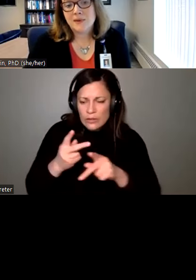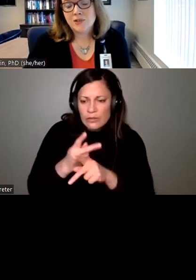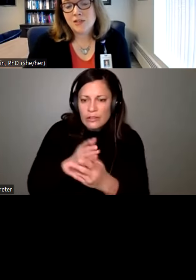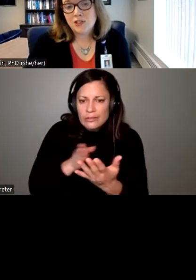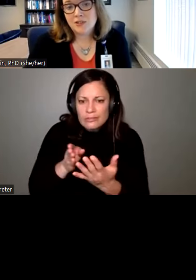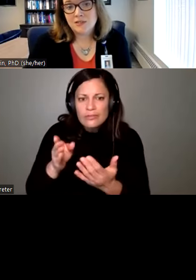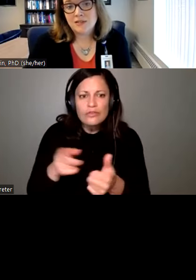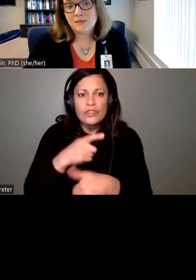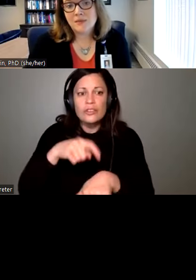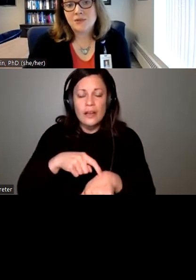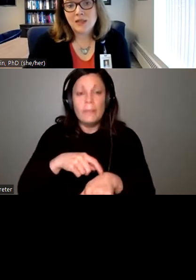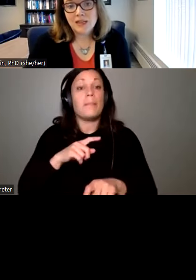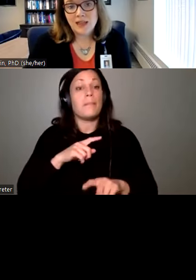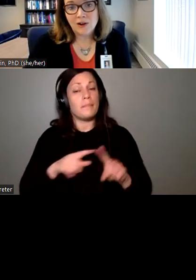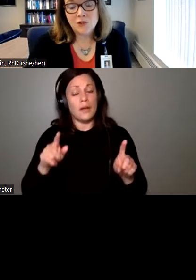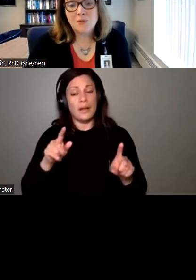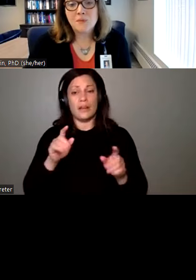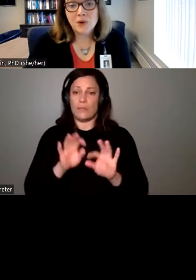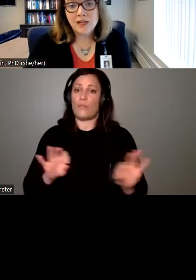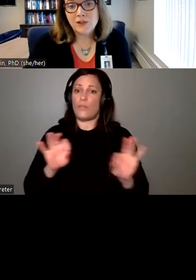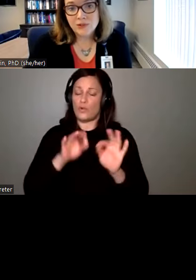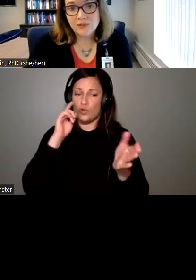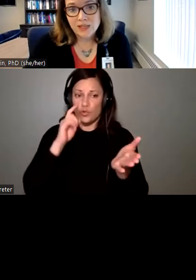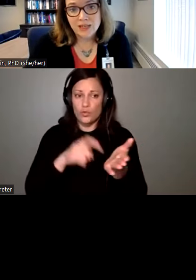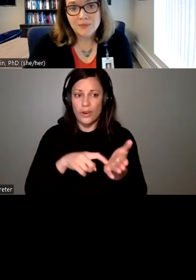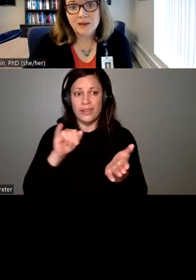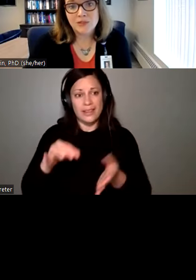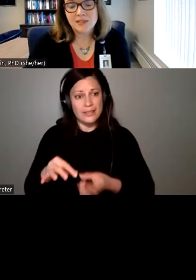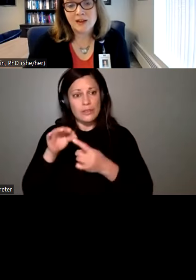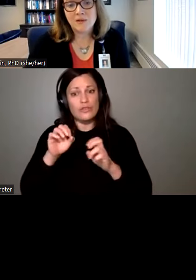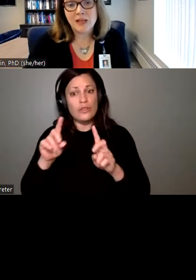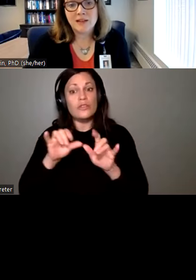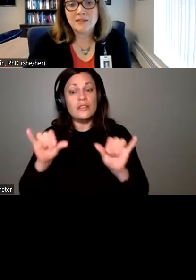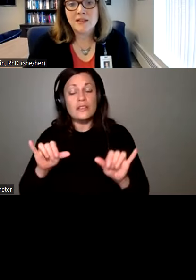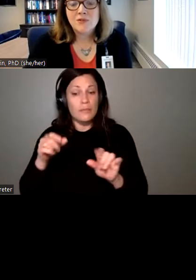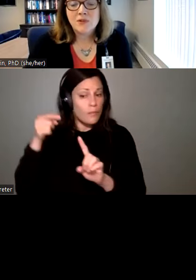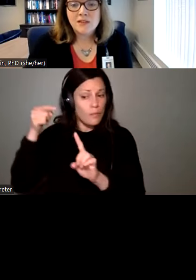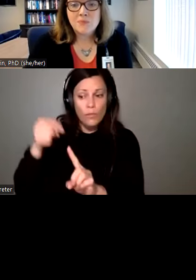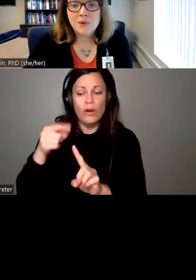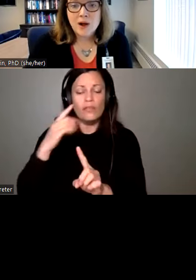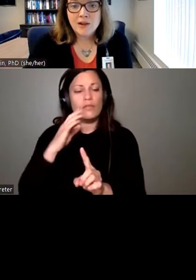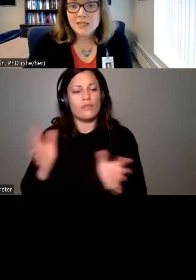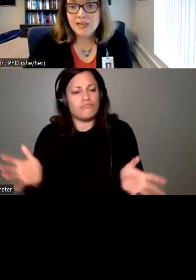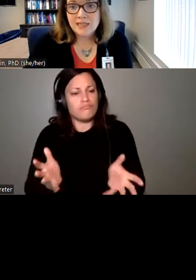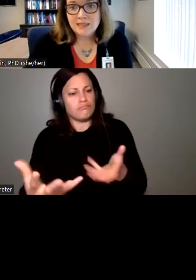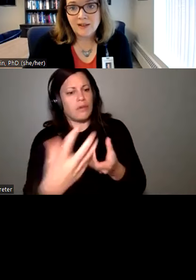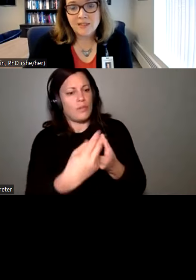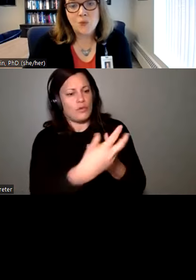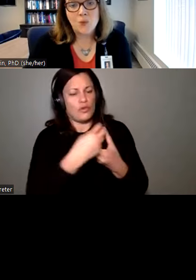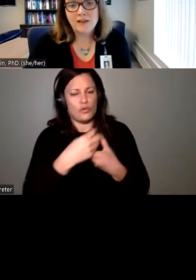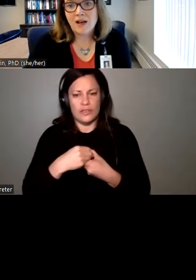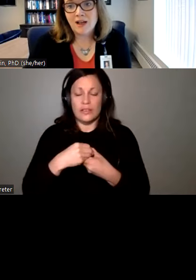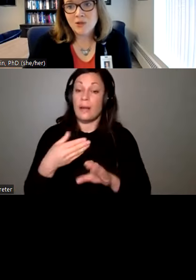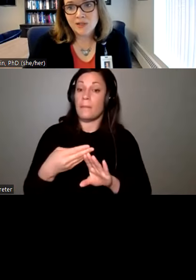recognize that the special education system is really there to promote inclusivity and was there because prior to